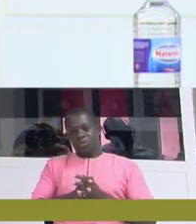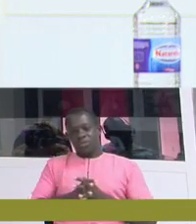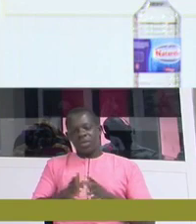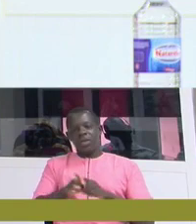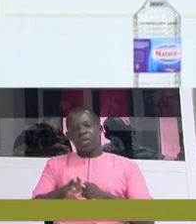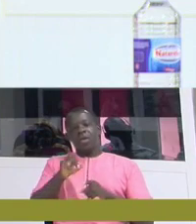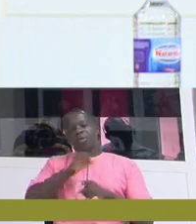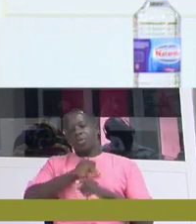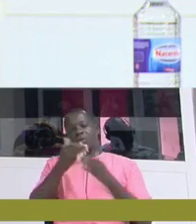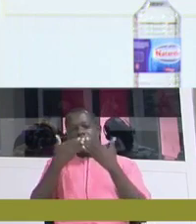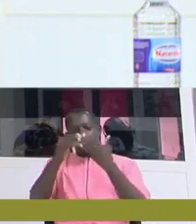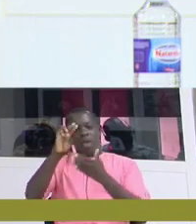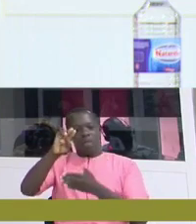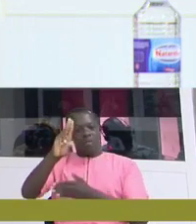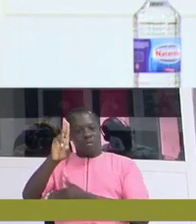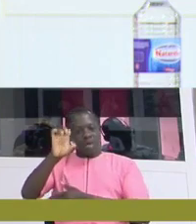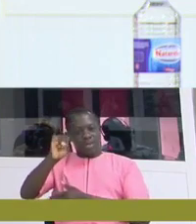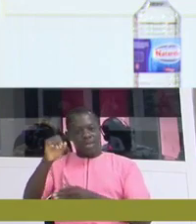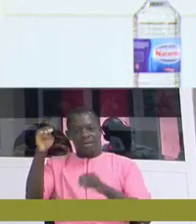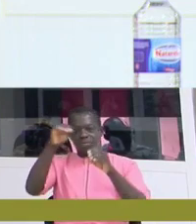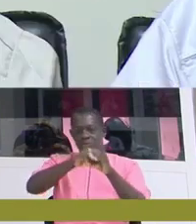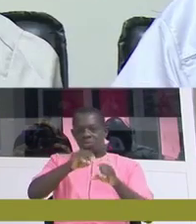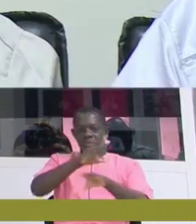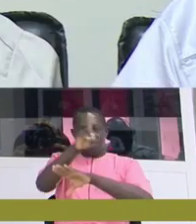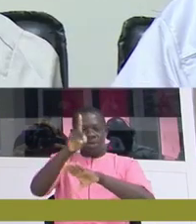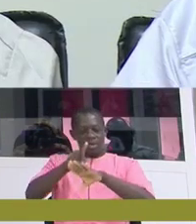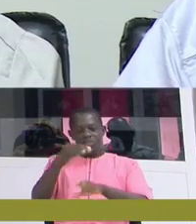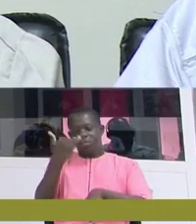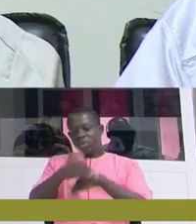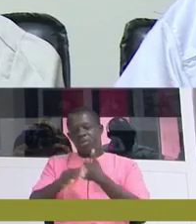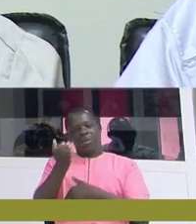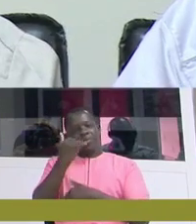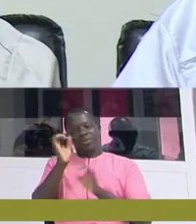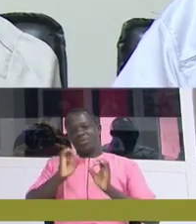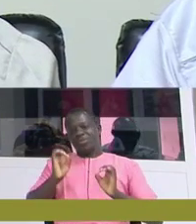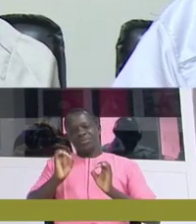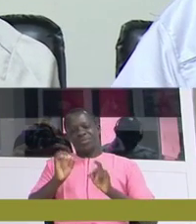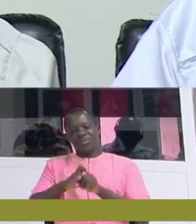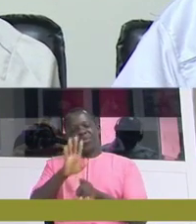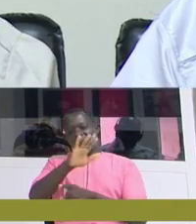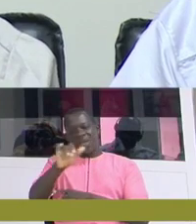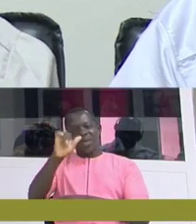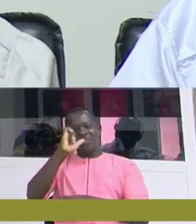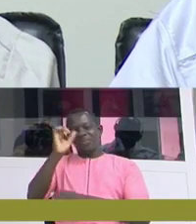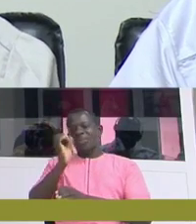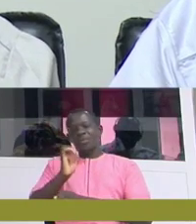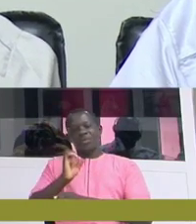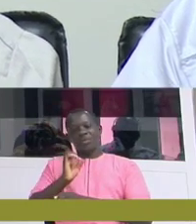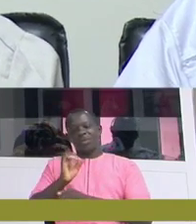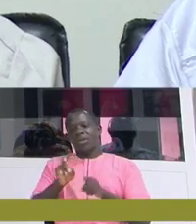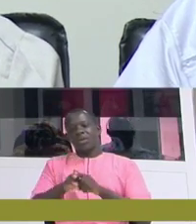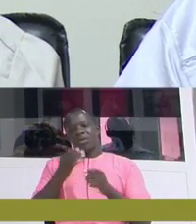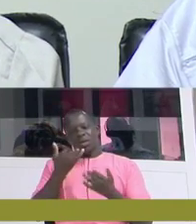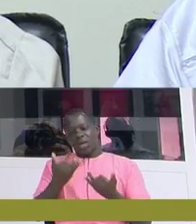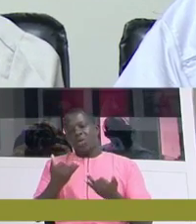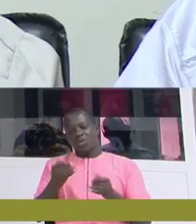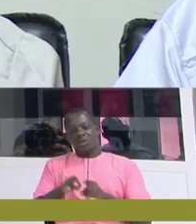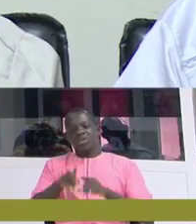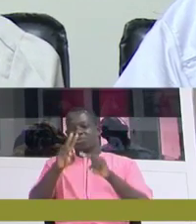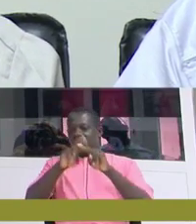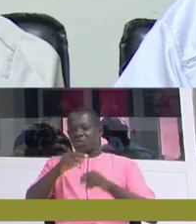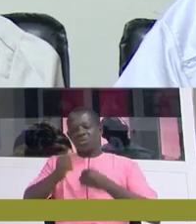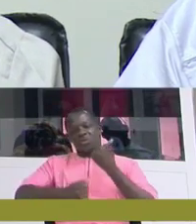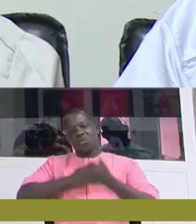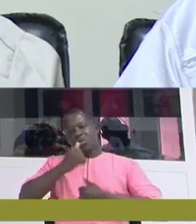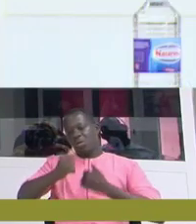Since Musa put me here. Mando mosoro. I didn't have any food. Manji soro. I didn't have any water. Iyang kankatle jang. And I'm here just